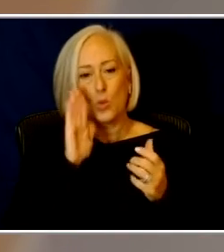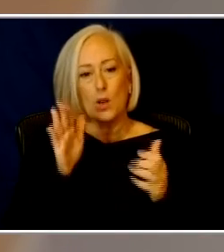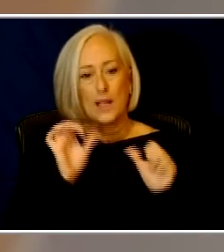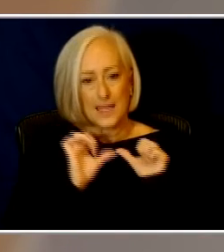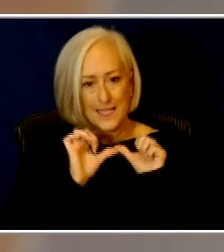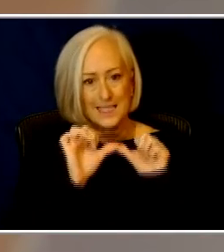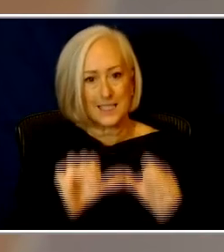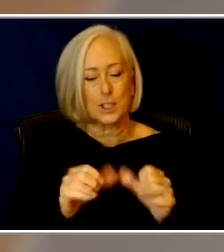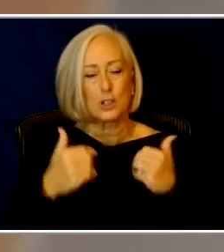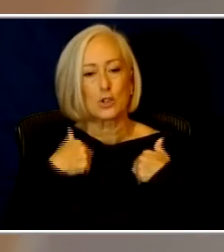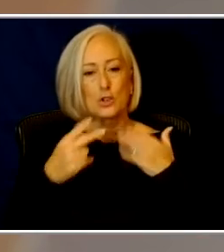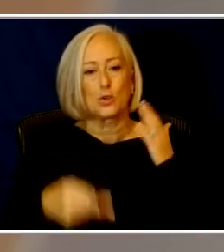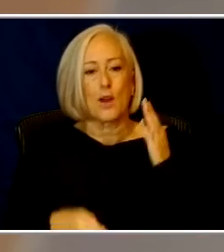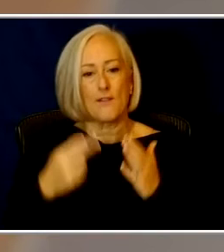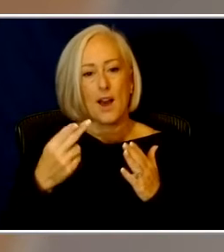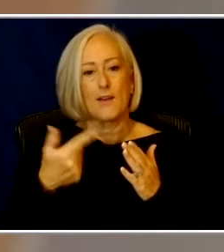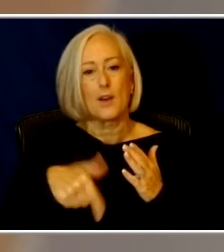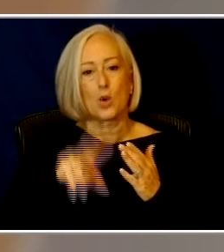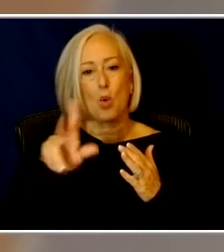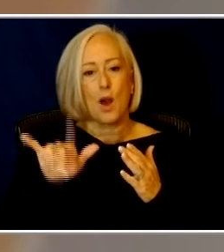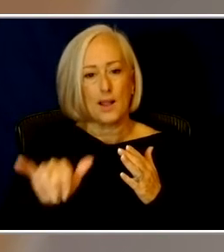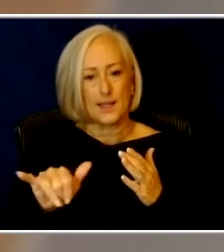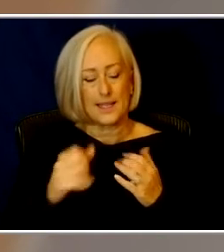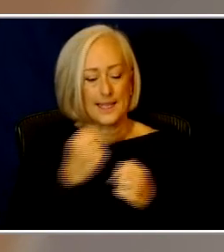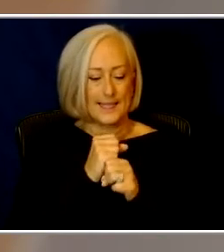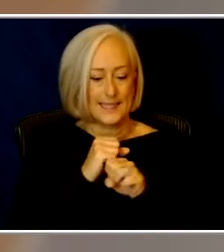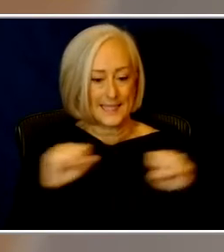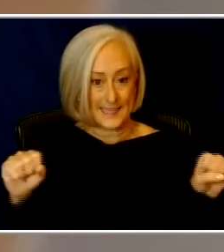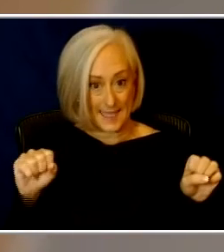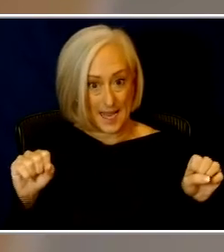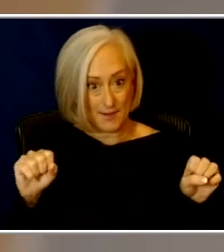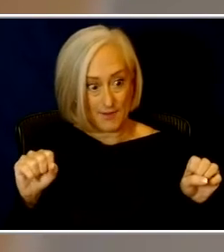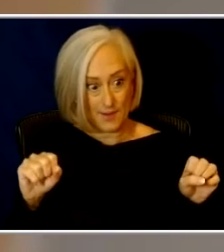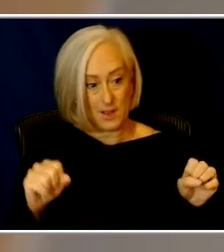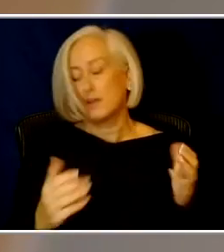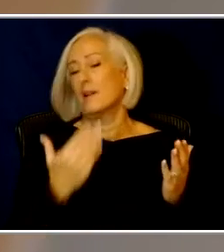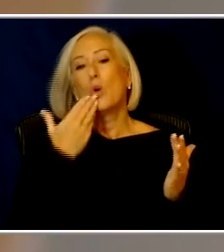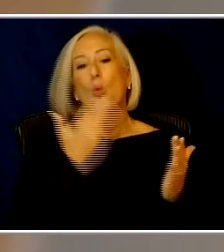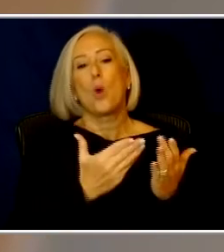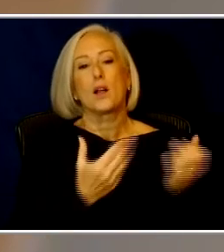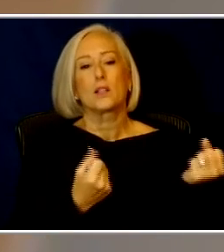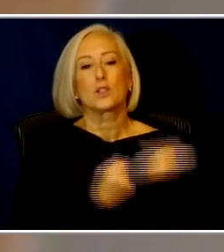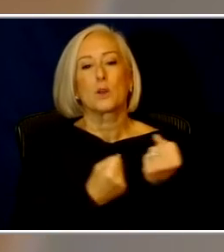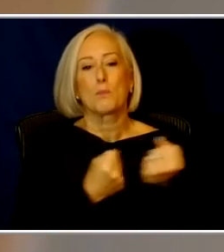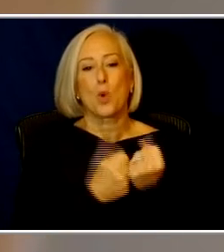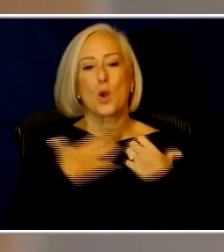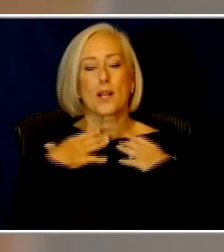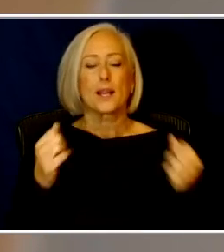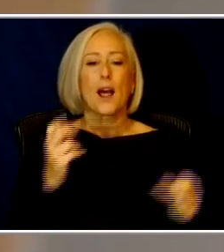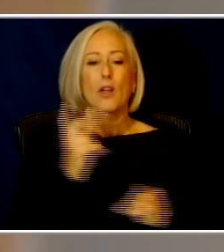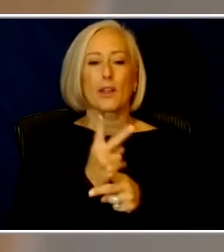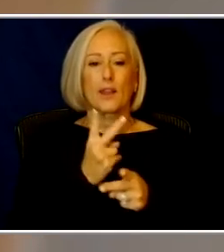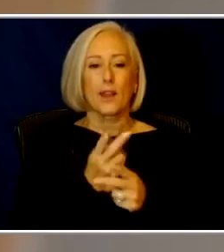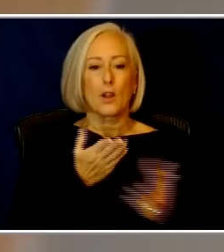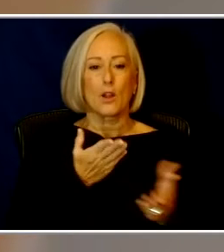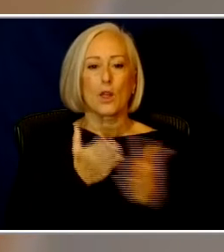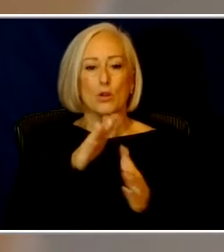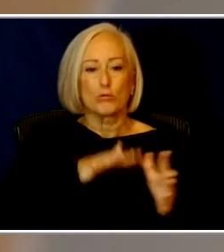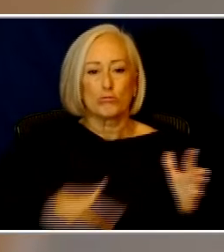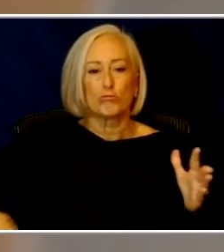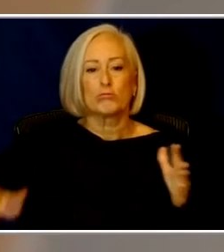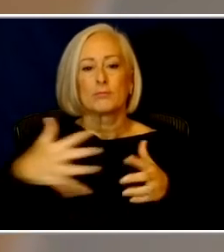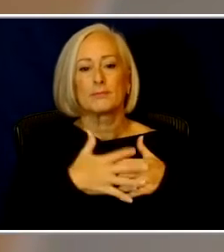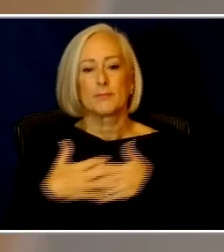high quality, safe, and well-supported healthcare throughout the nation.